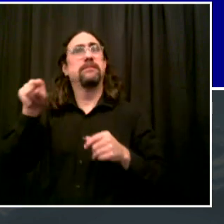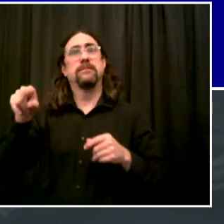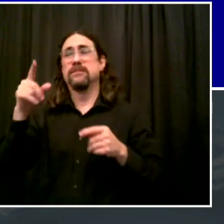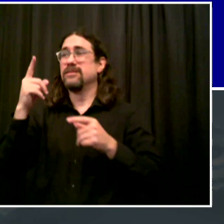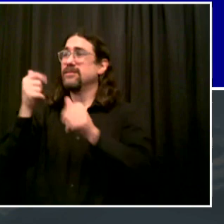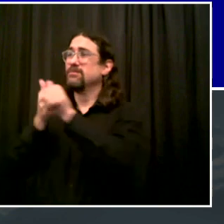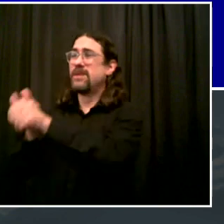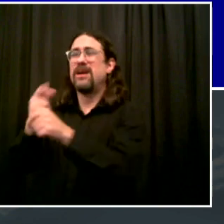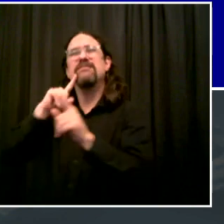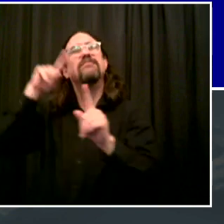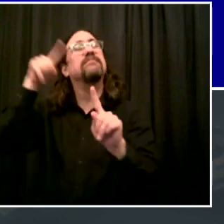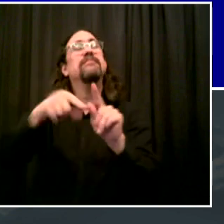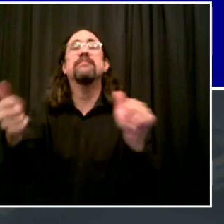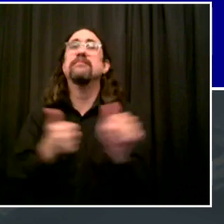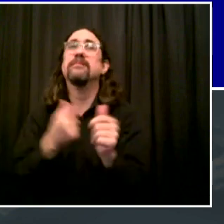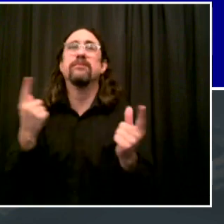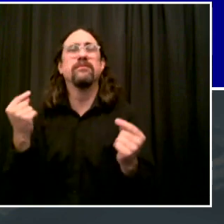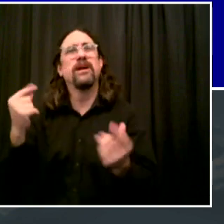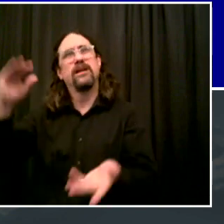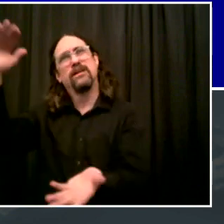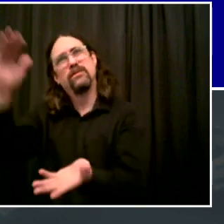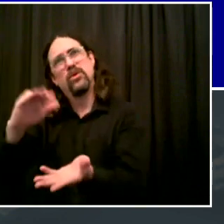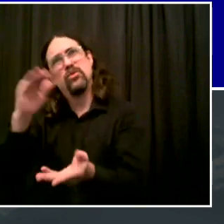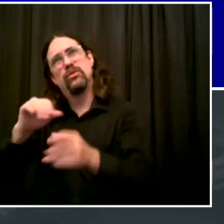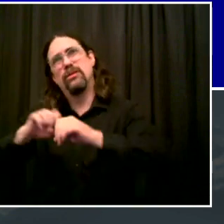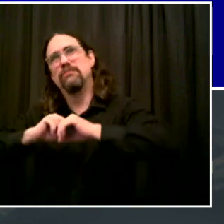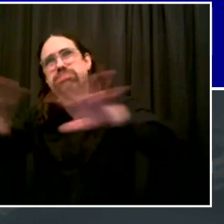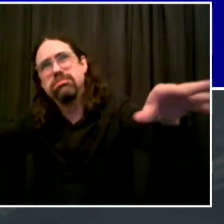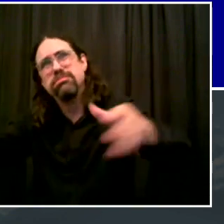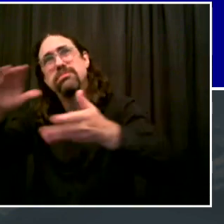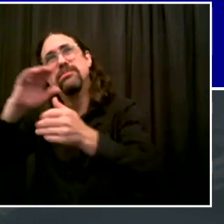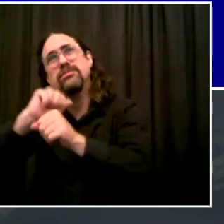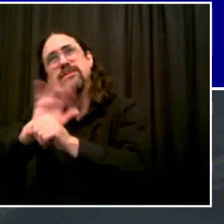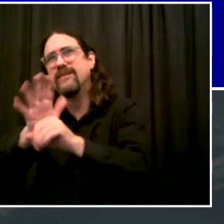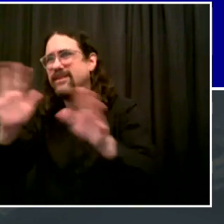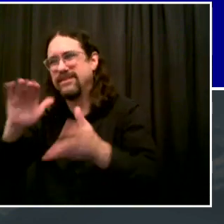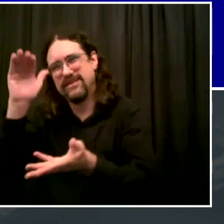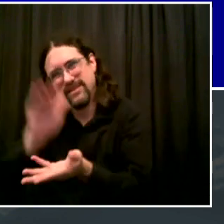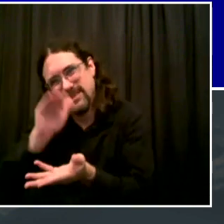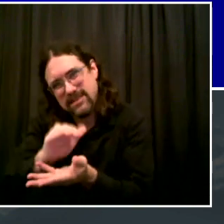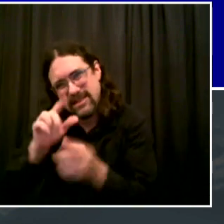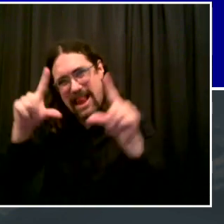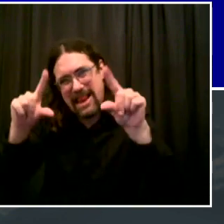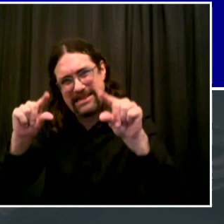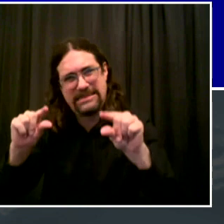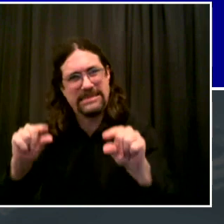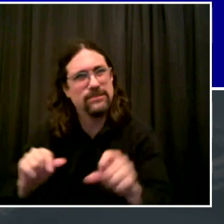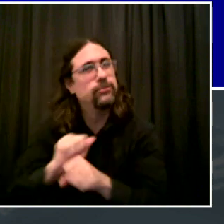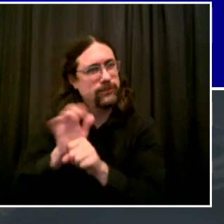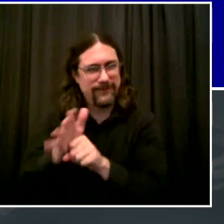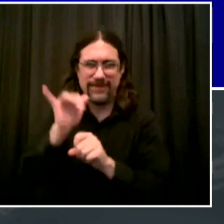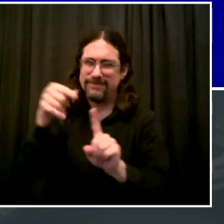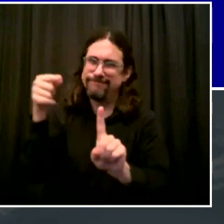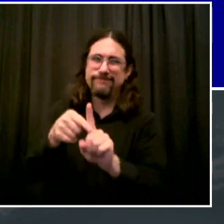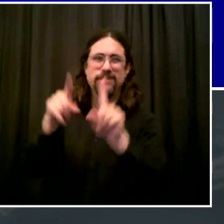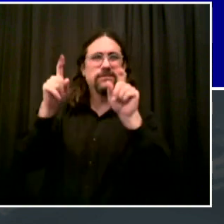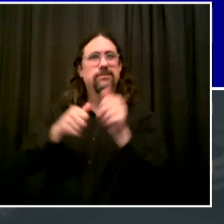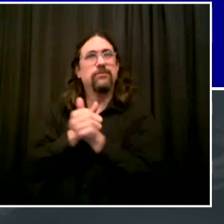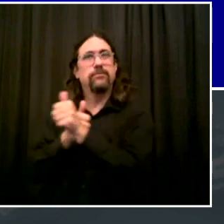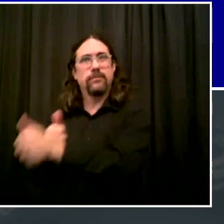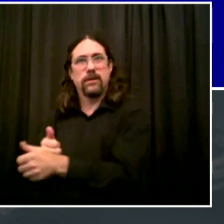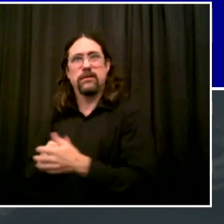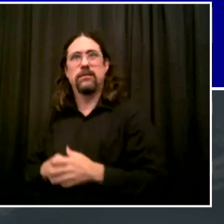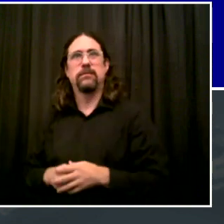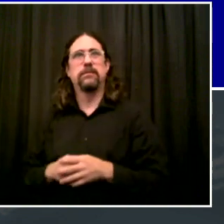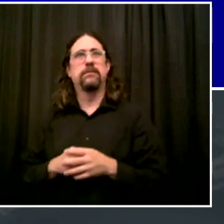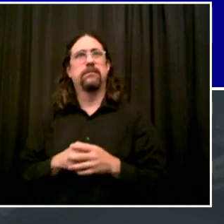these communities and the community trusts what education and what message they bring to them. The first